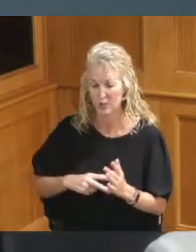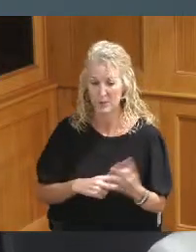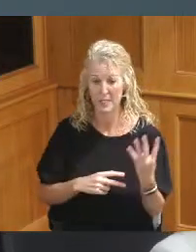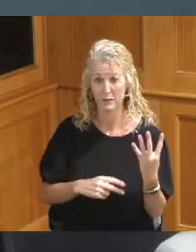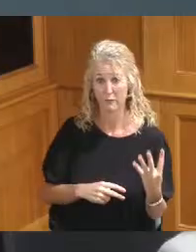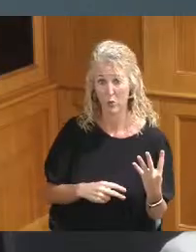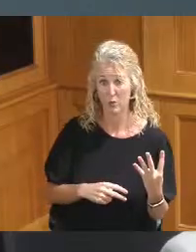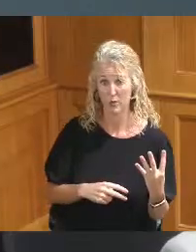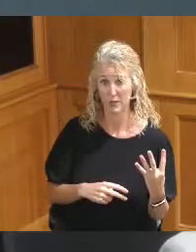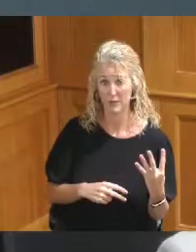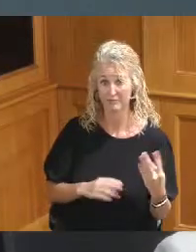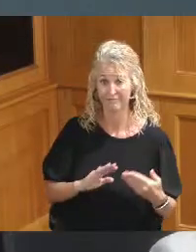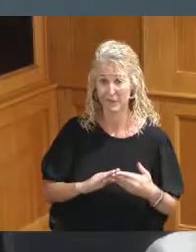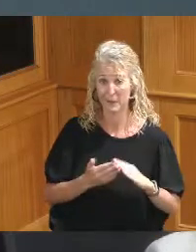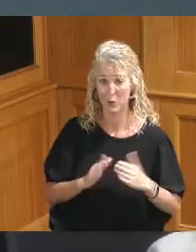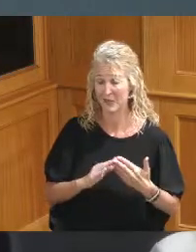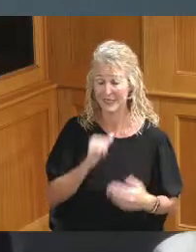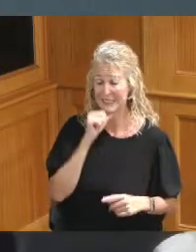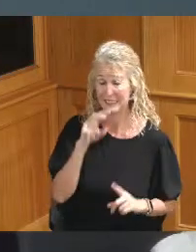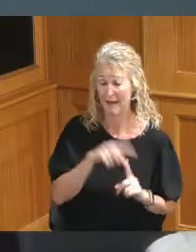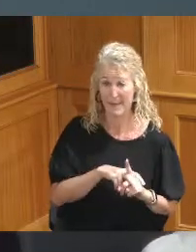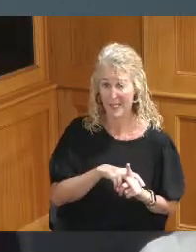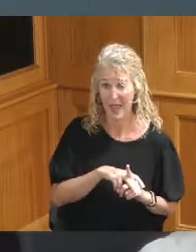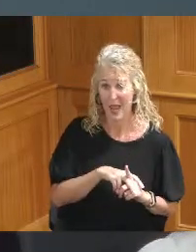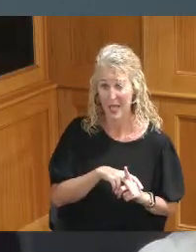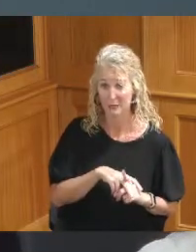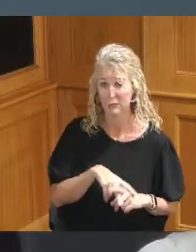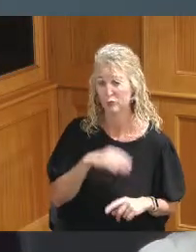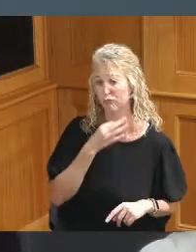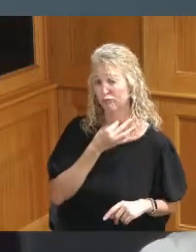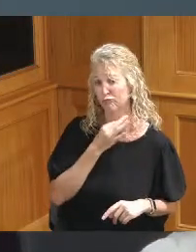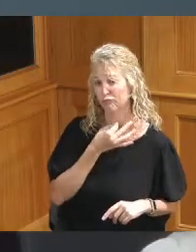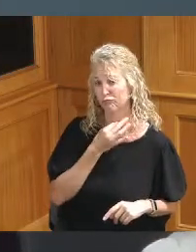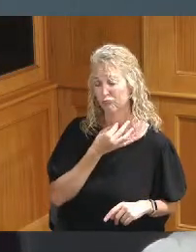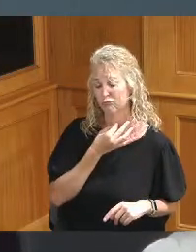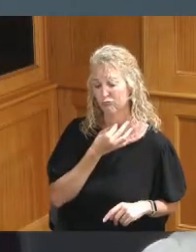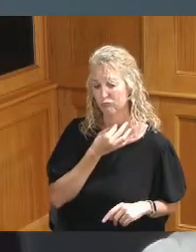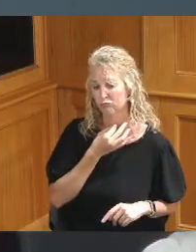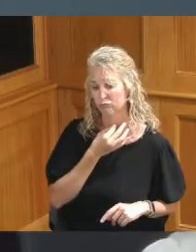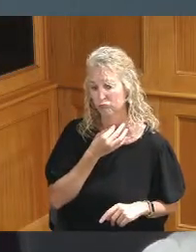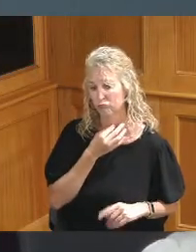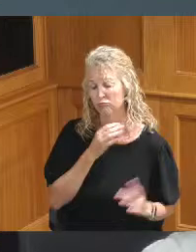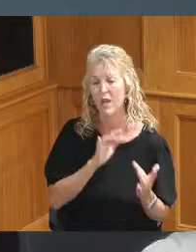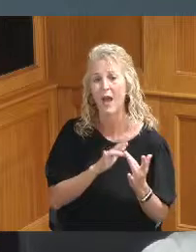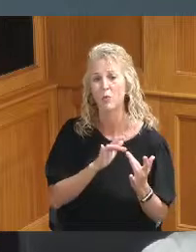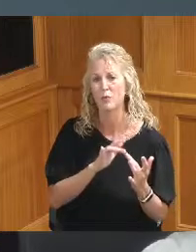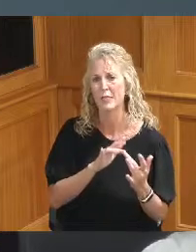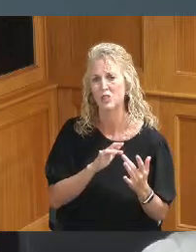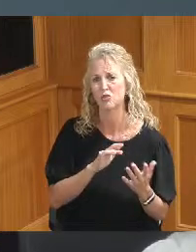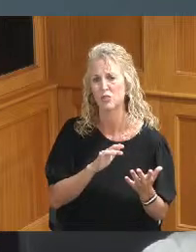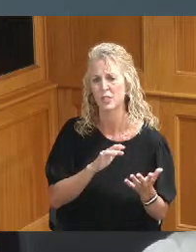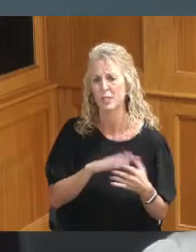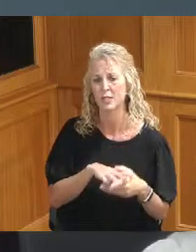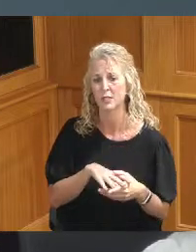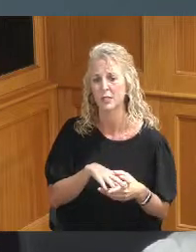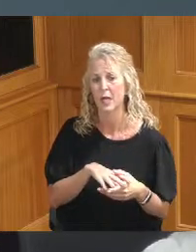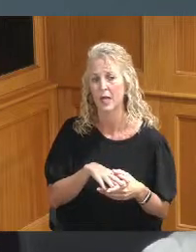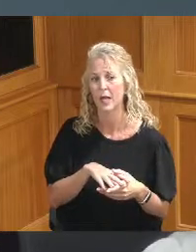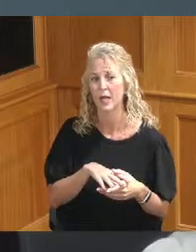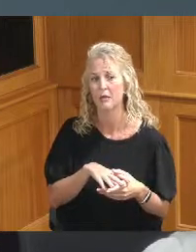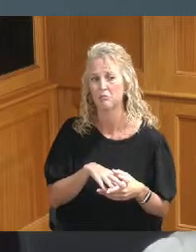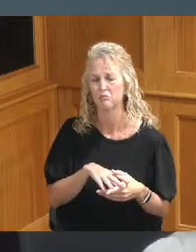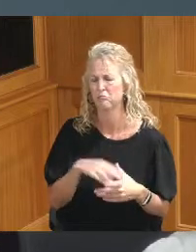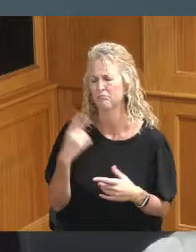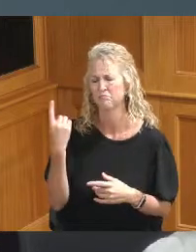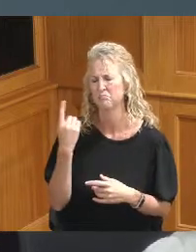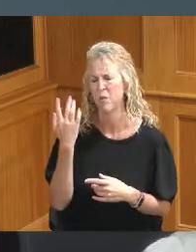were 4 of them who did not submit at all. So you talked a little bit about outreach, and so I'm not sure why they